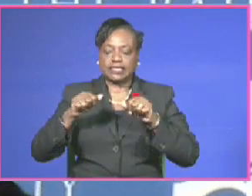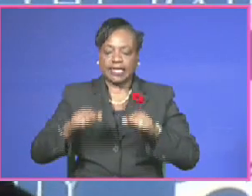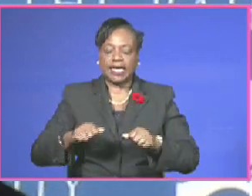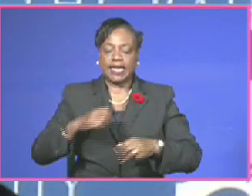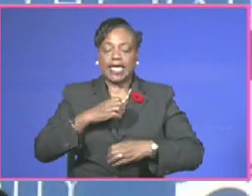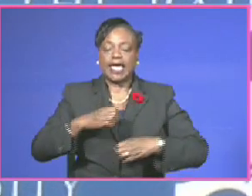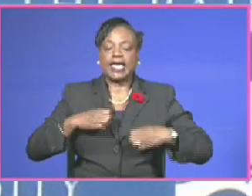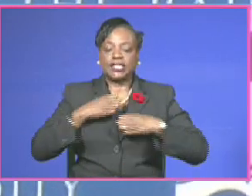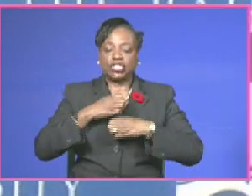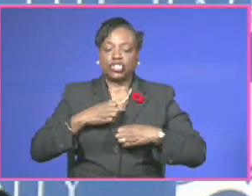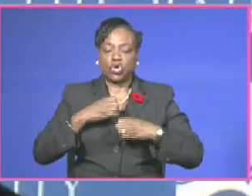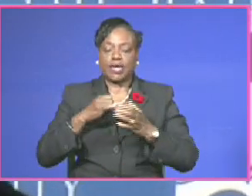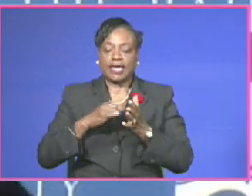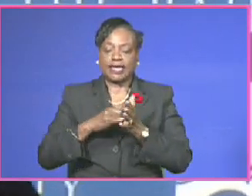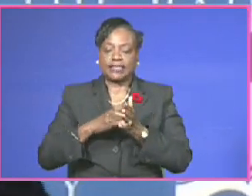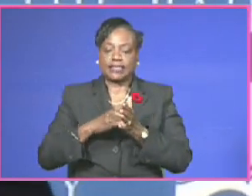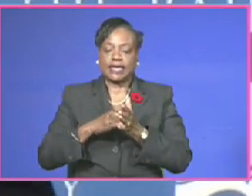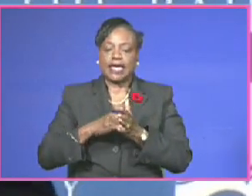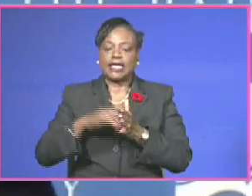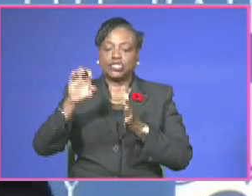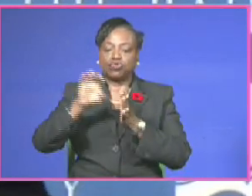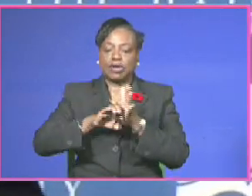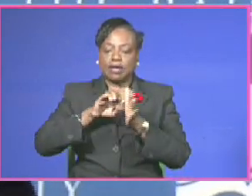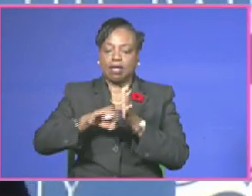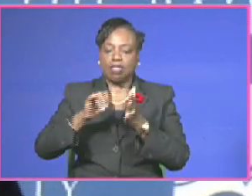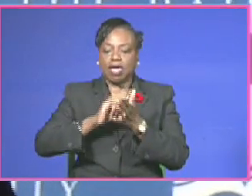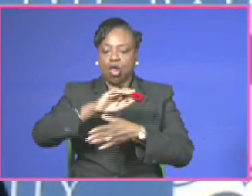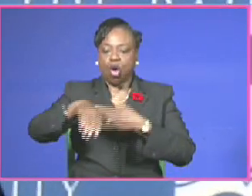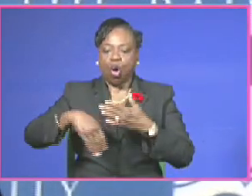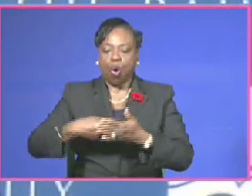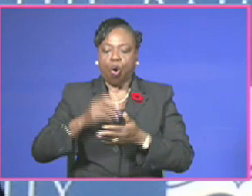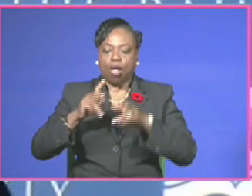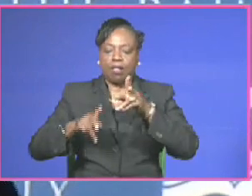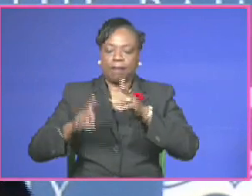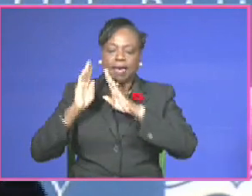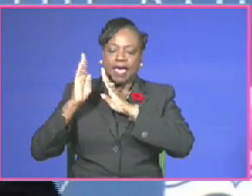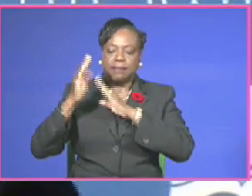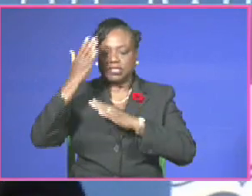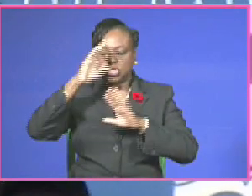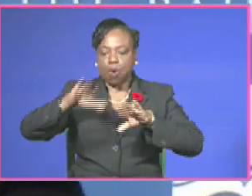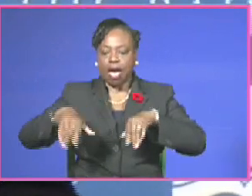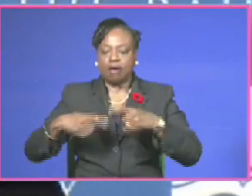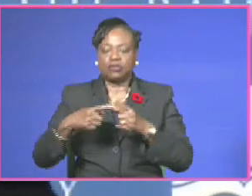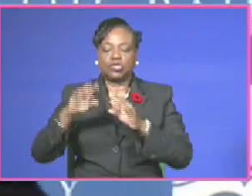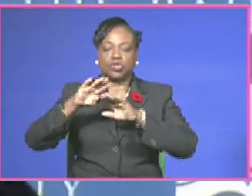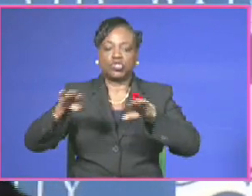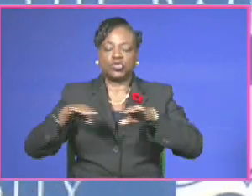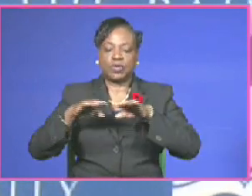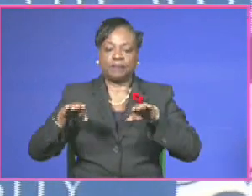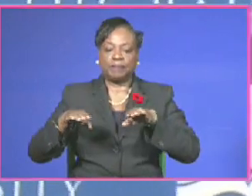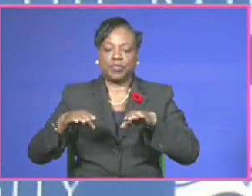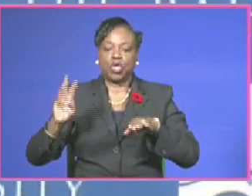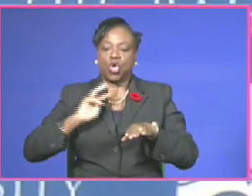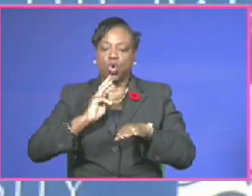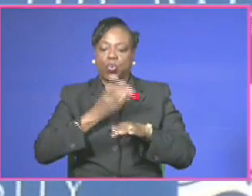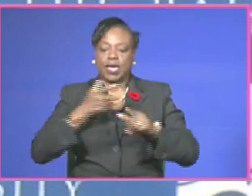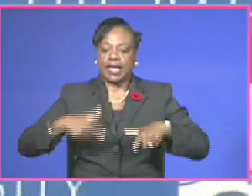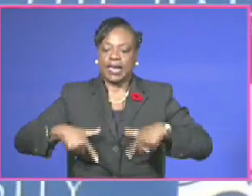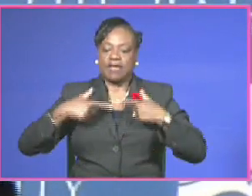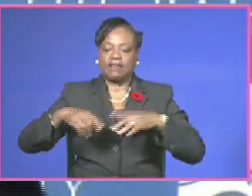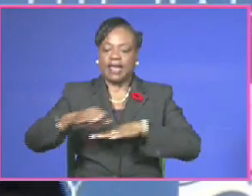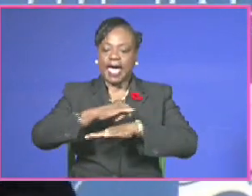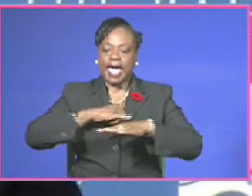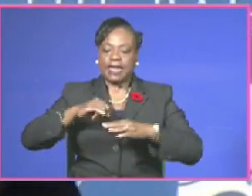It is so critical that all Bahamians have an opportunity to be able to learn how to swim. We in an archipelago of